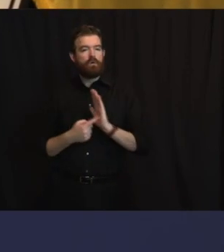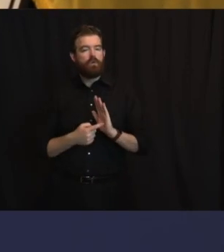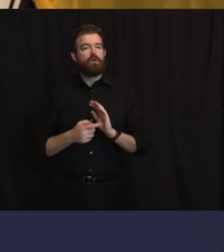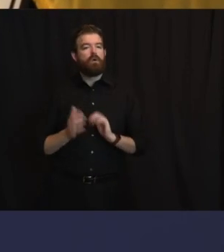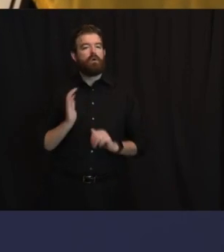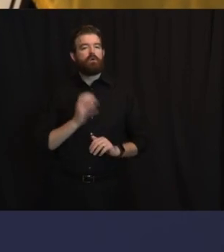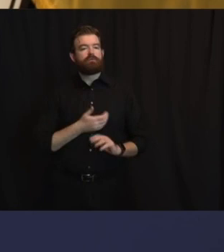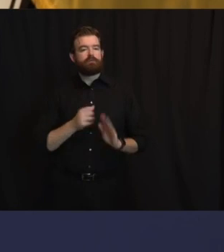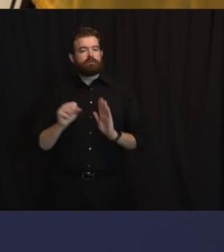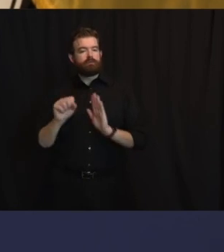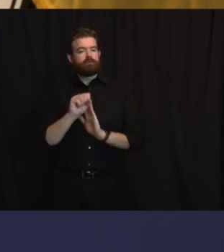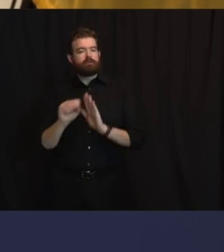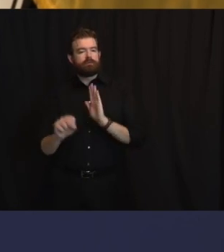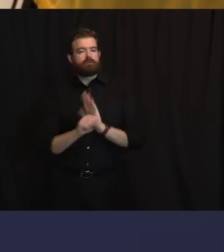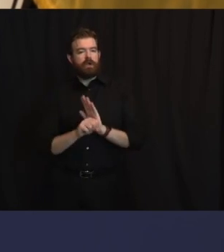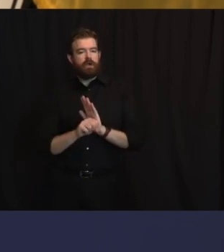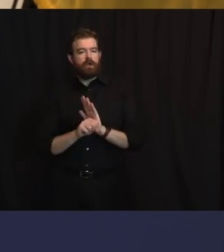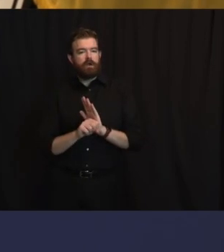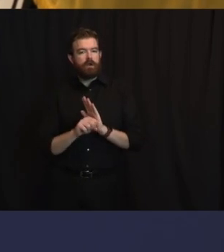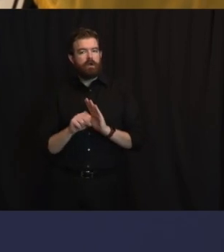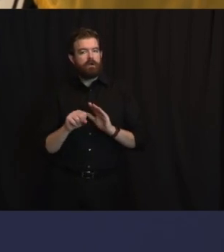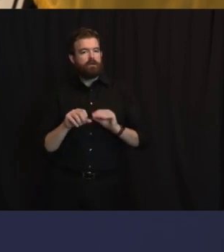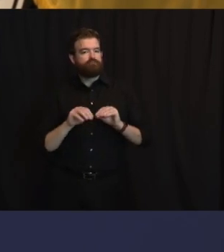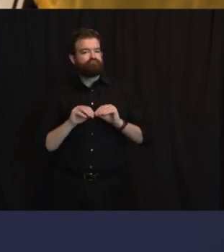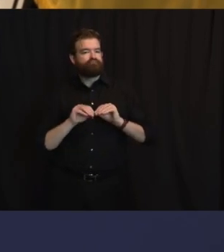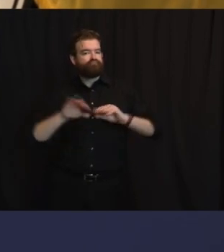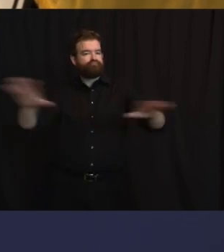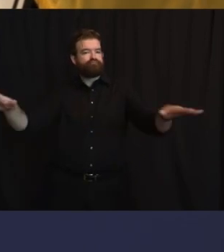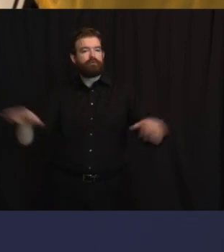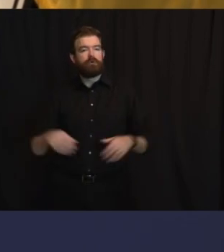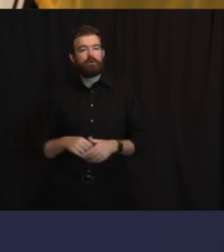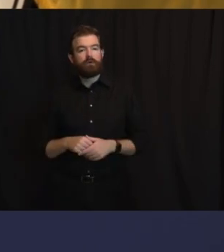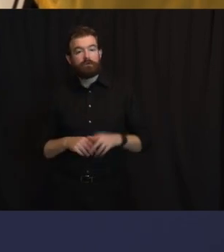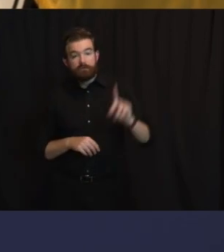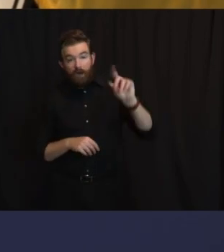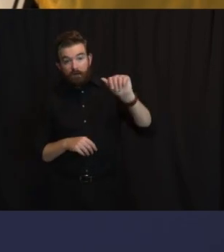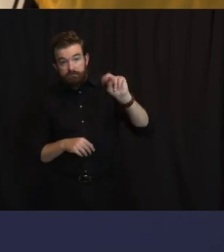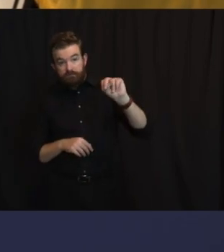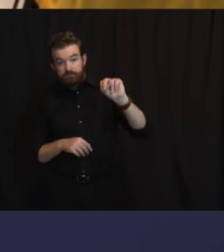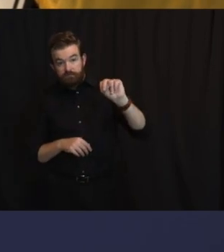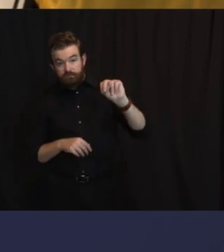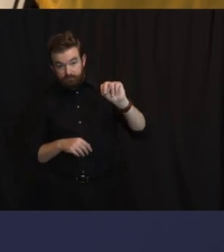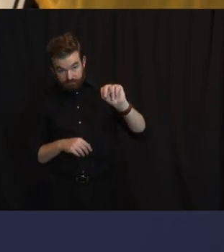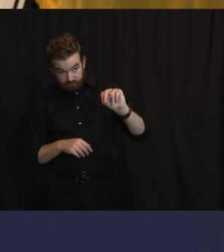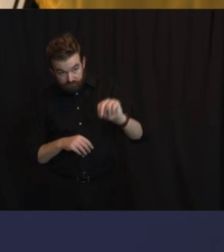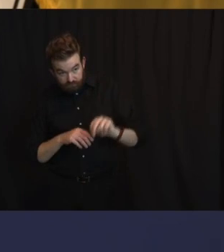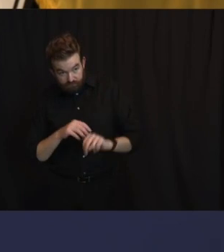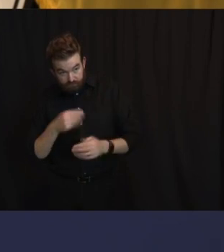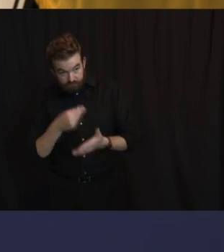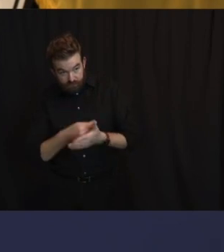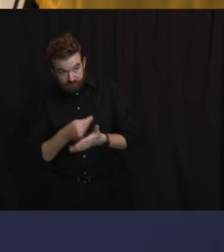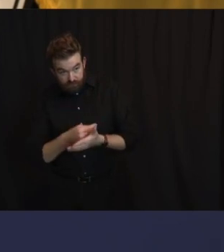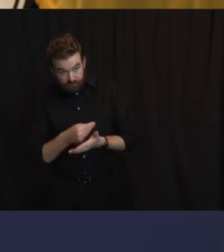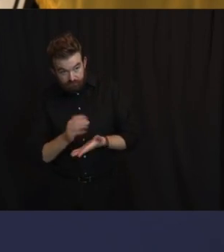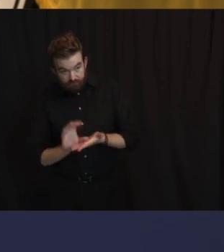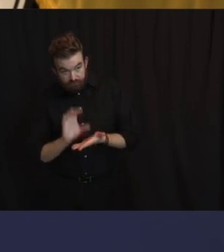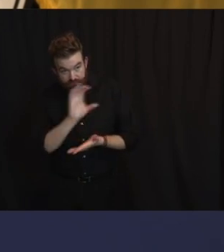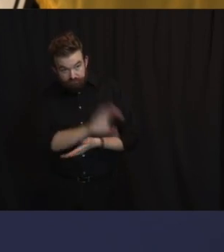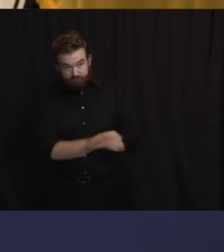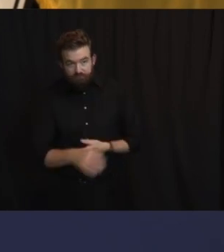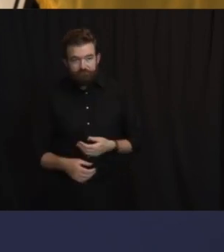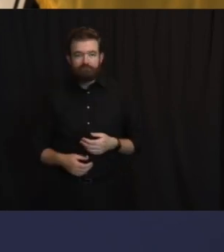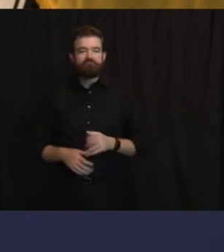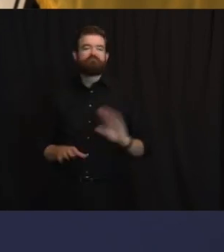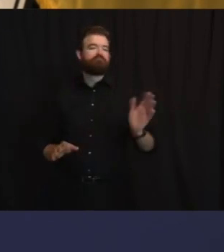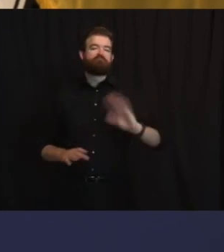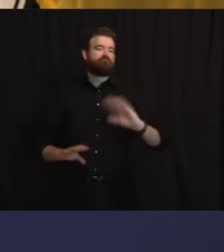campaign. Dan, are you topping that up with any cash or anything else, or is that if I got that right? So you'll